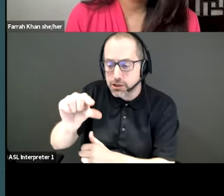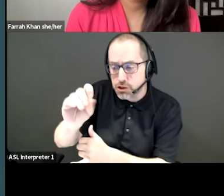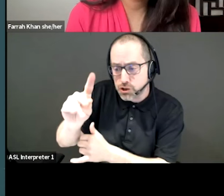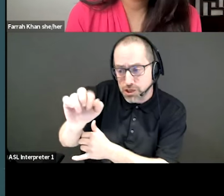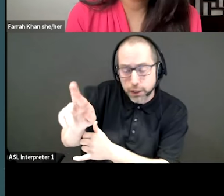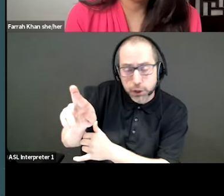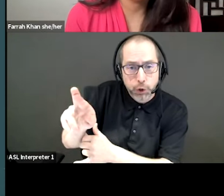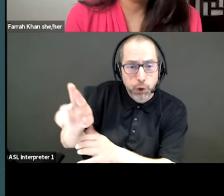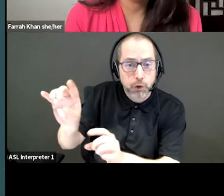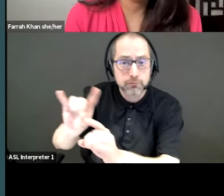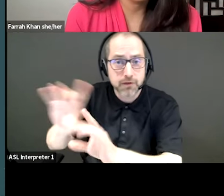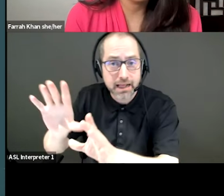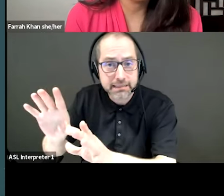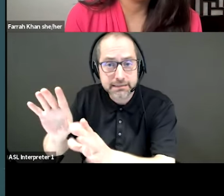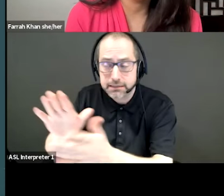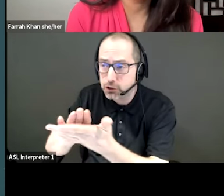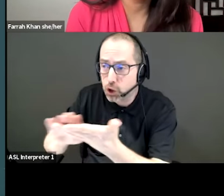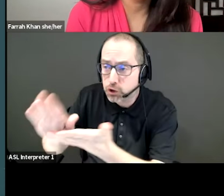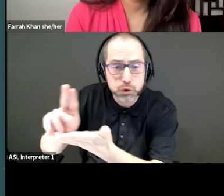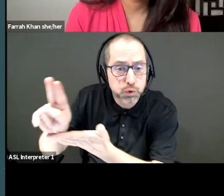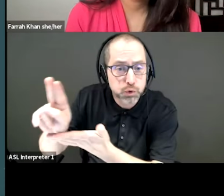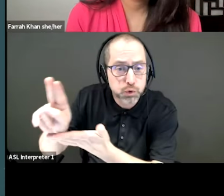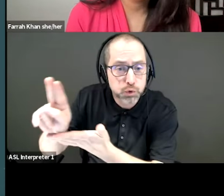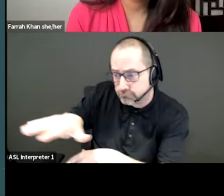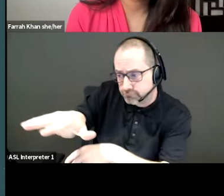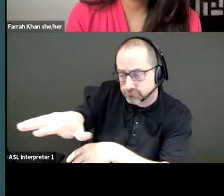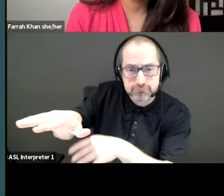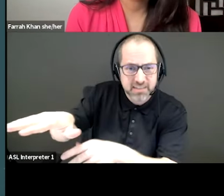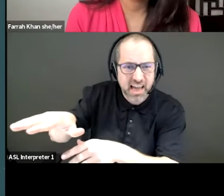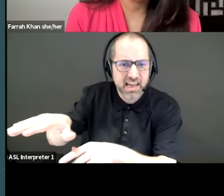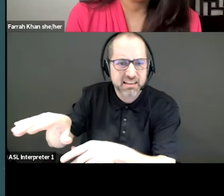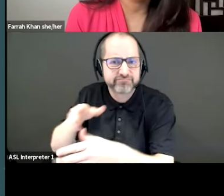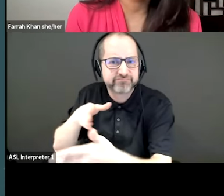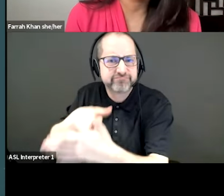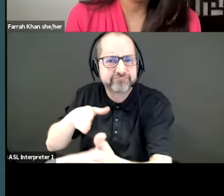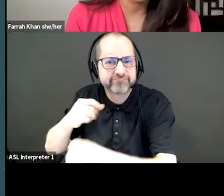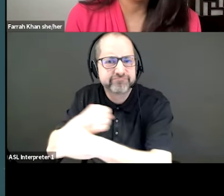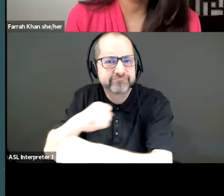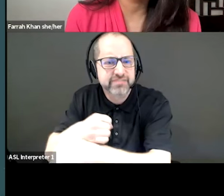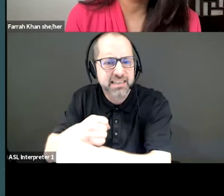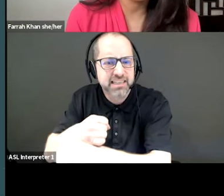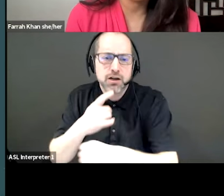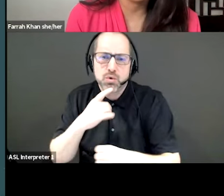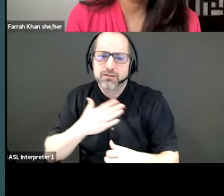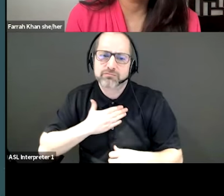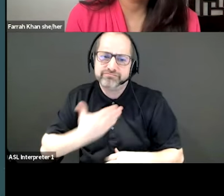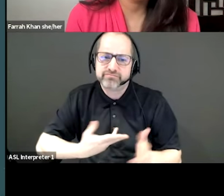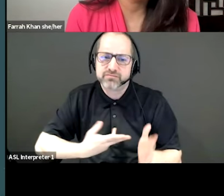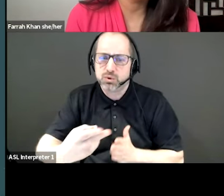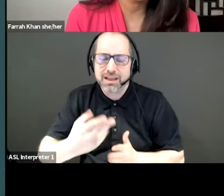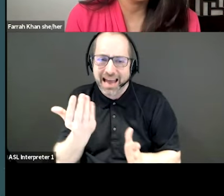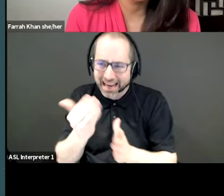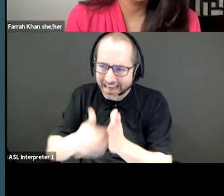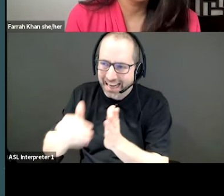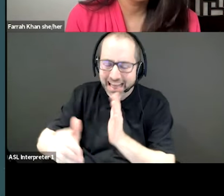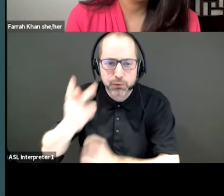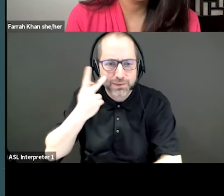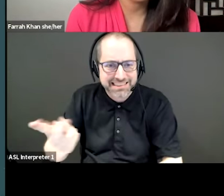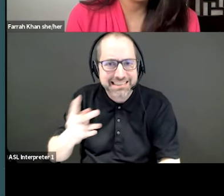campuses has to start with that truth that we have seen time and time again, sexual violence, gender-based violence used as a